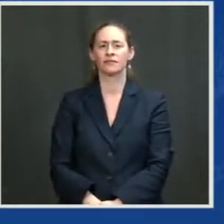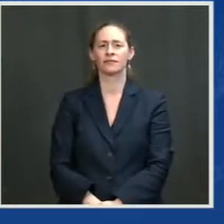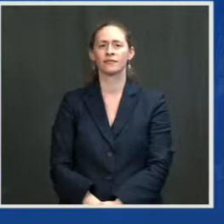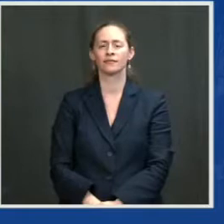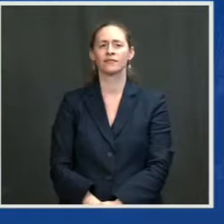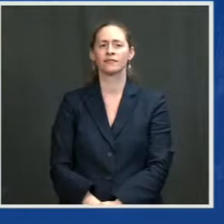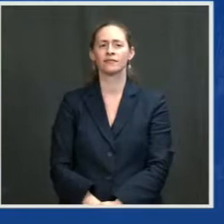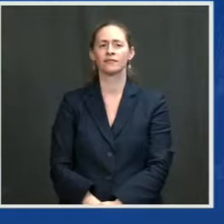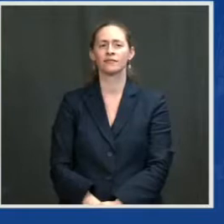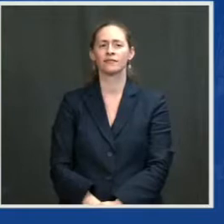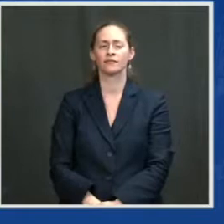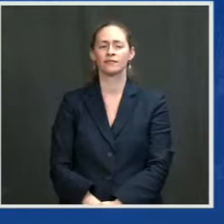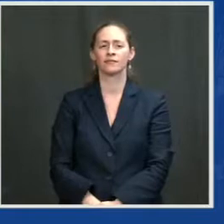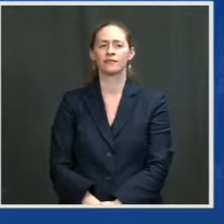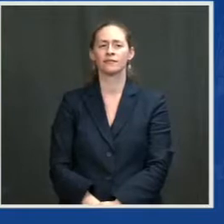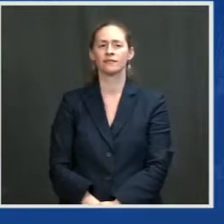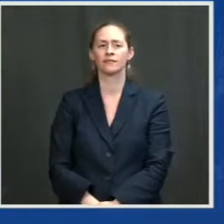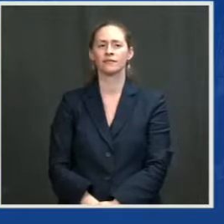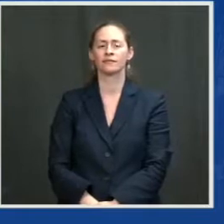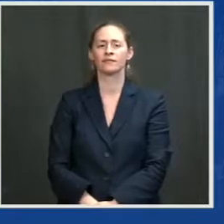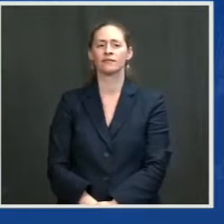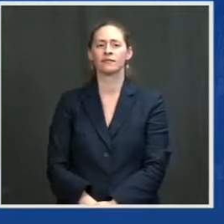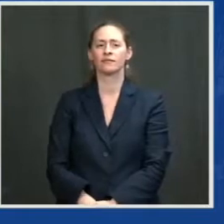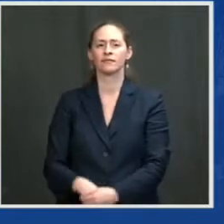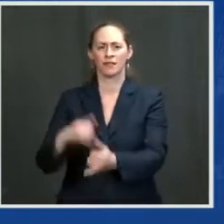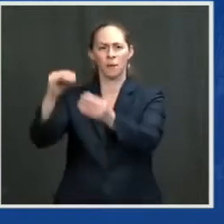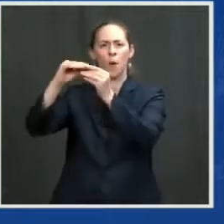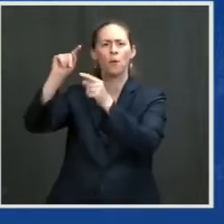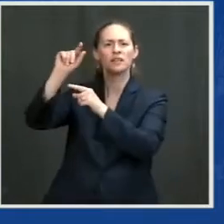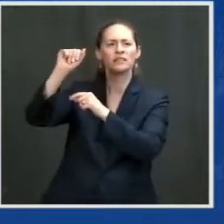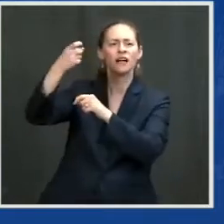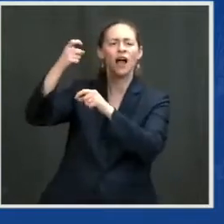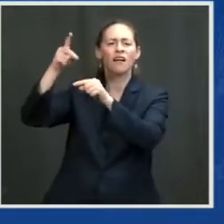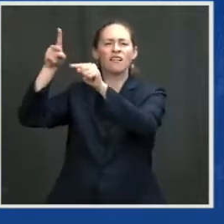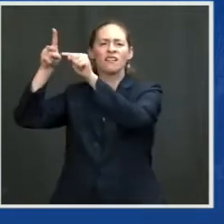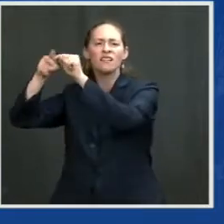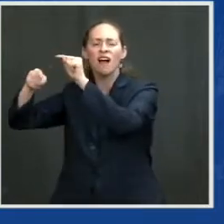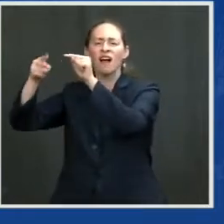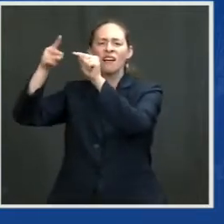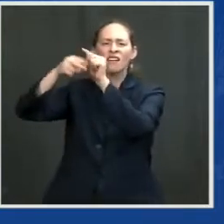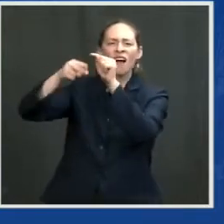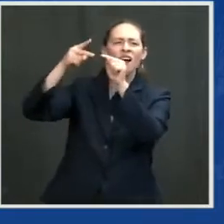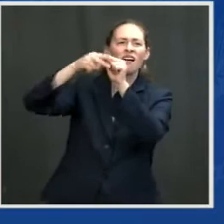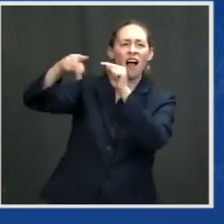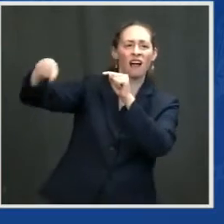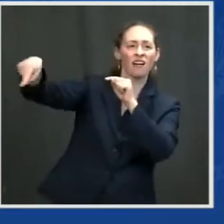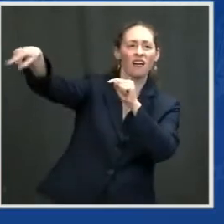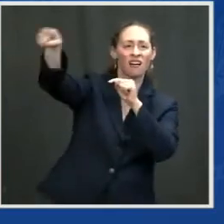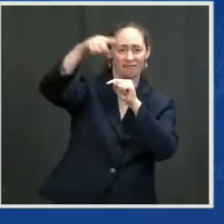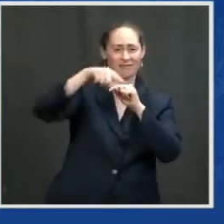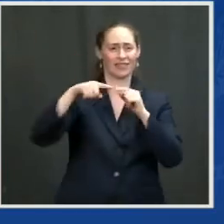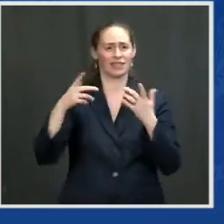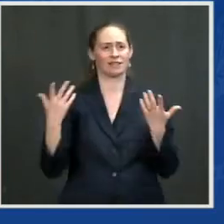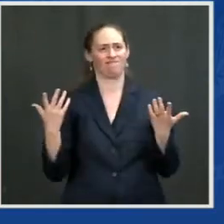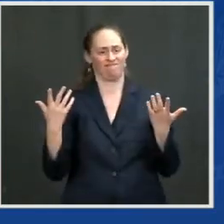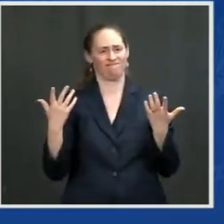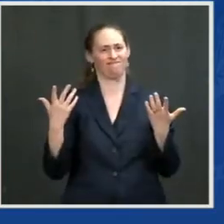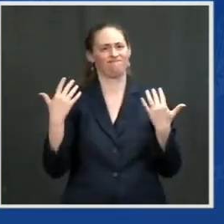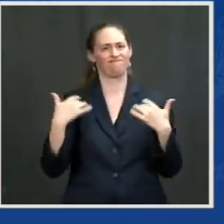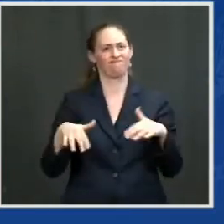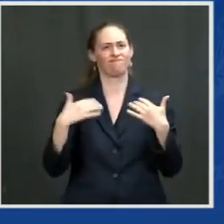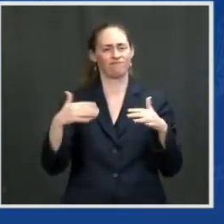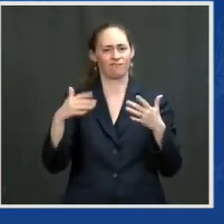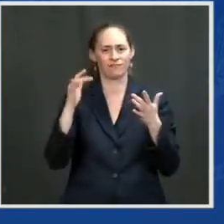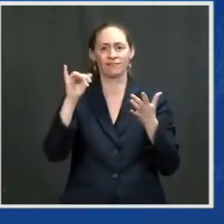tax cut to between 25 and 28. It's a couple $100 billion. We can pay for these things. I'm not talking